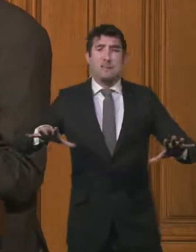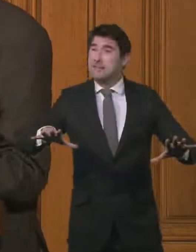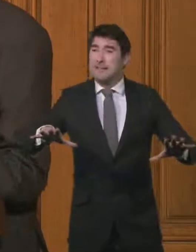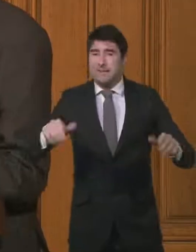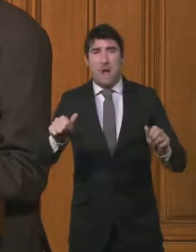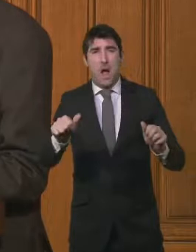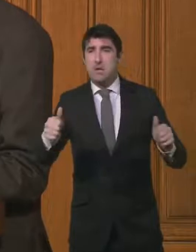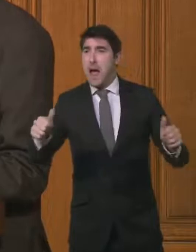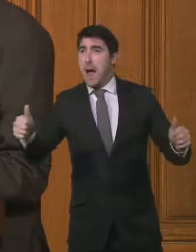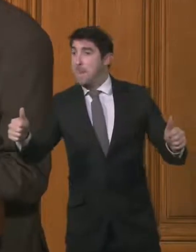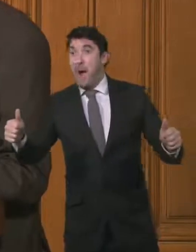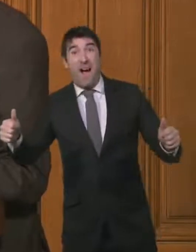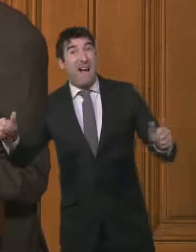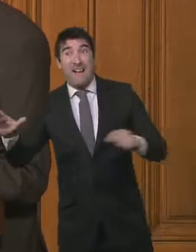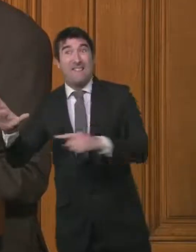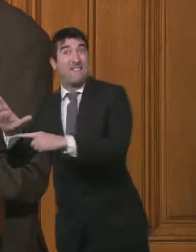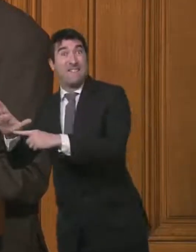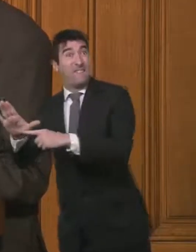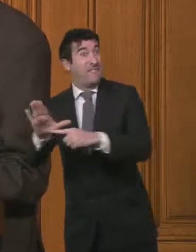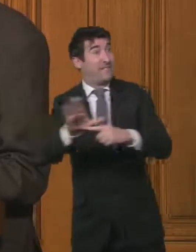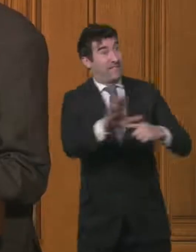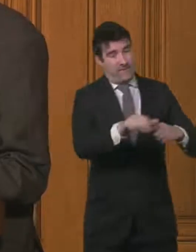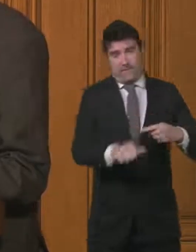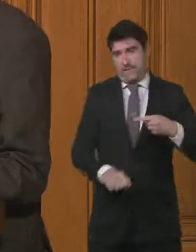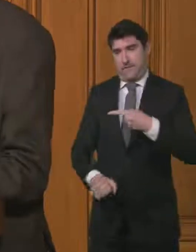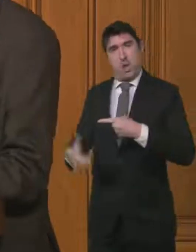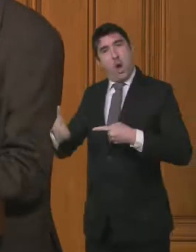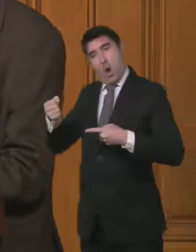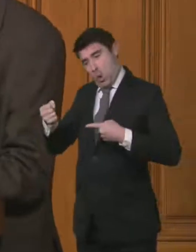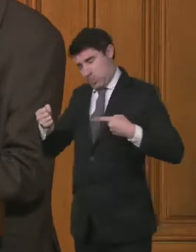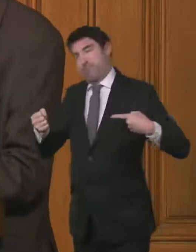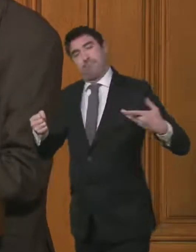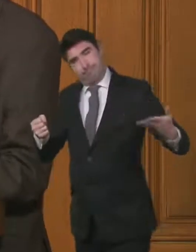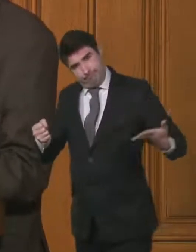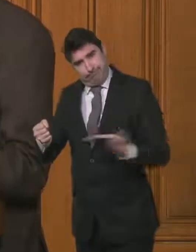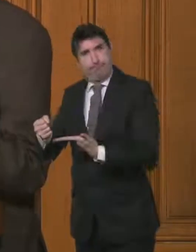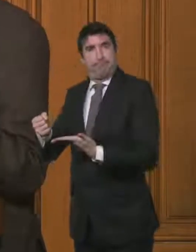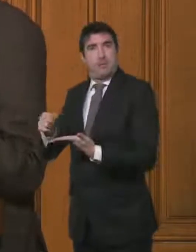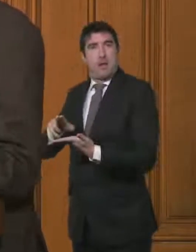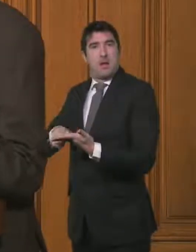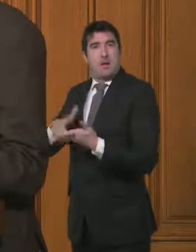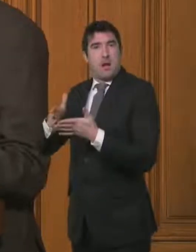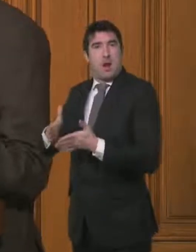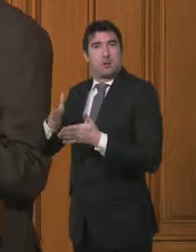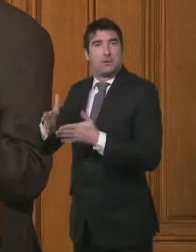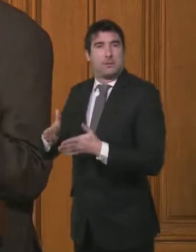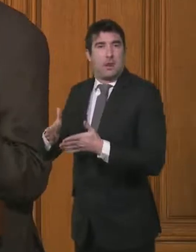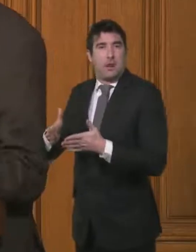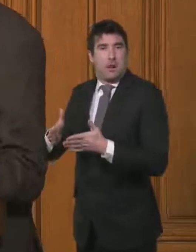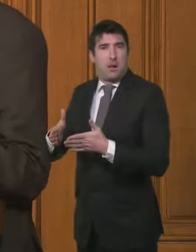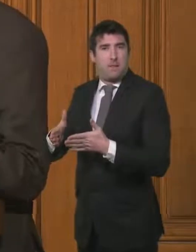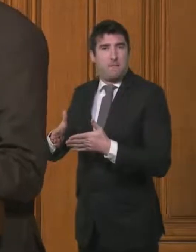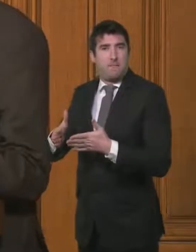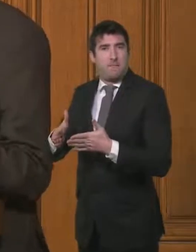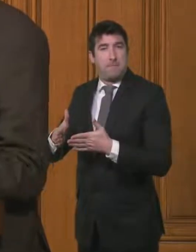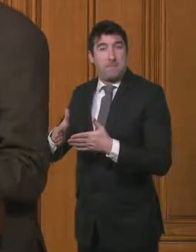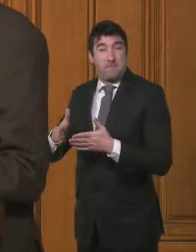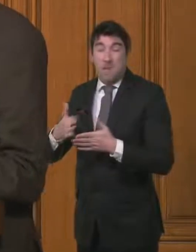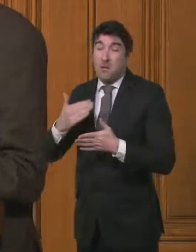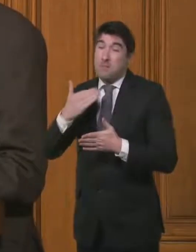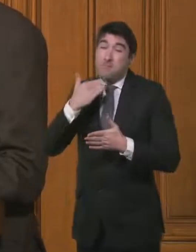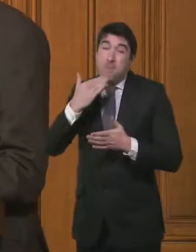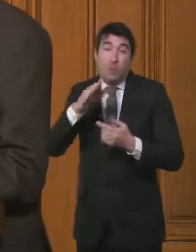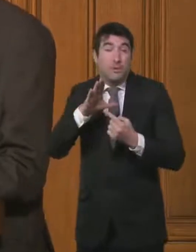I've said already tonight, that the real key to reducing pressure on the NHS is if everybody complies with the